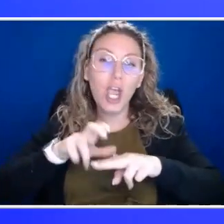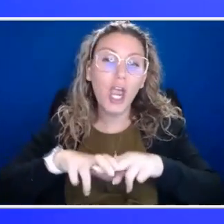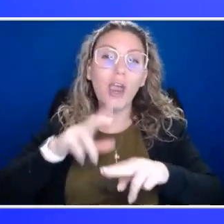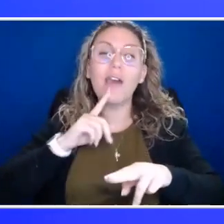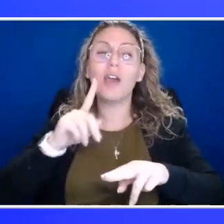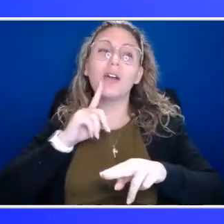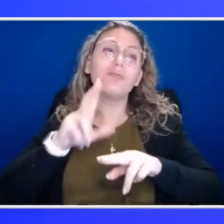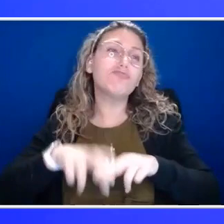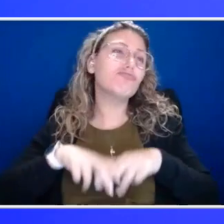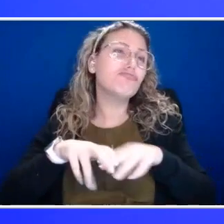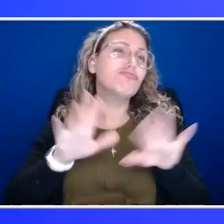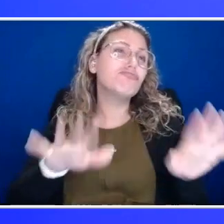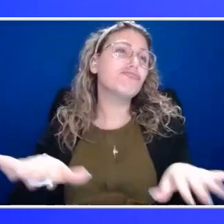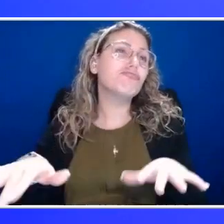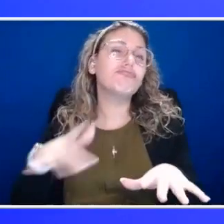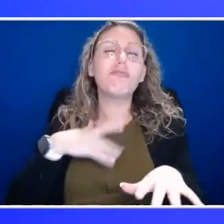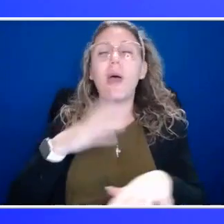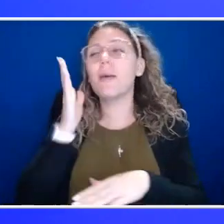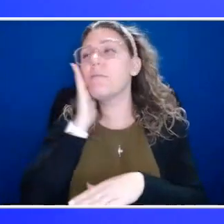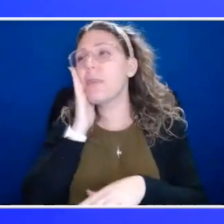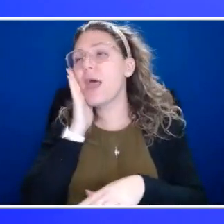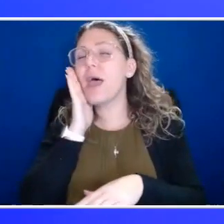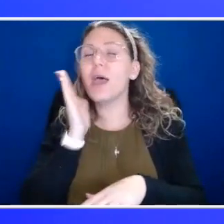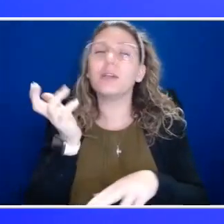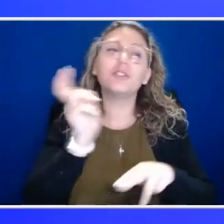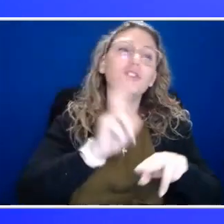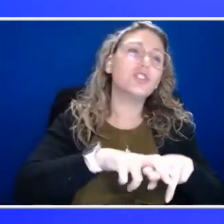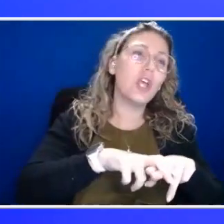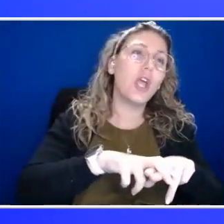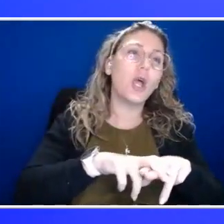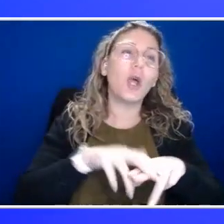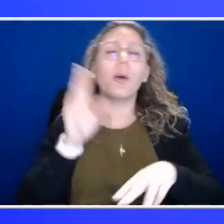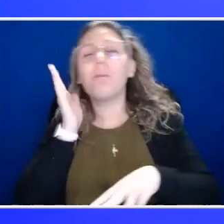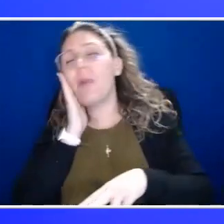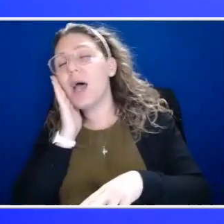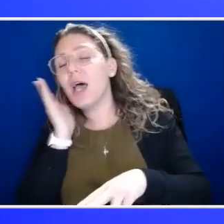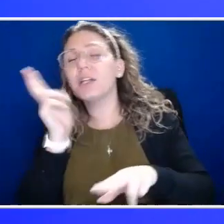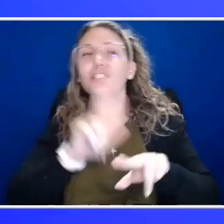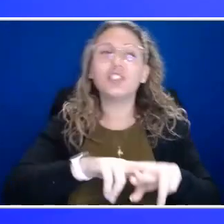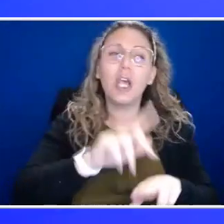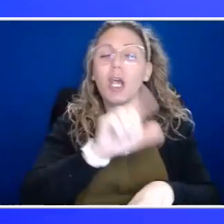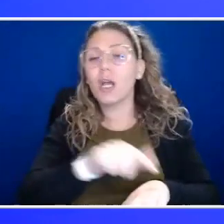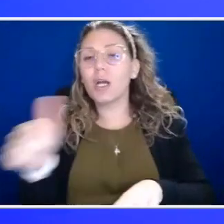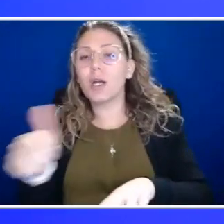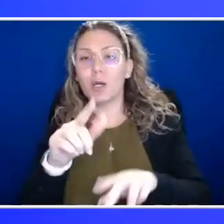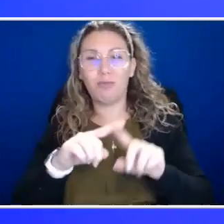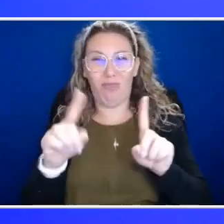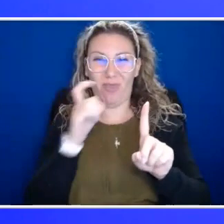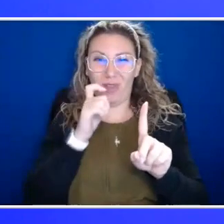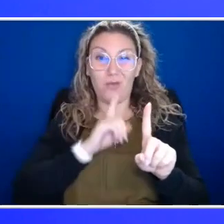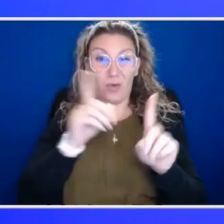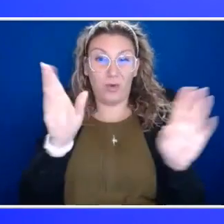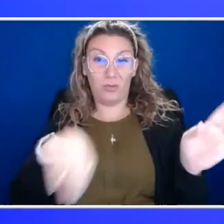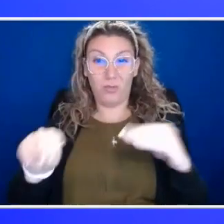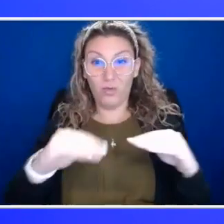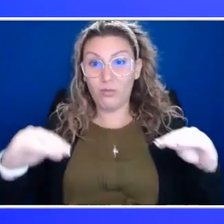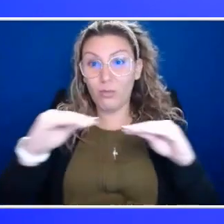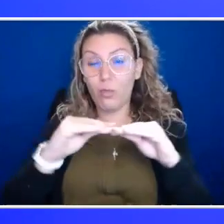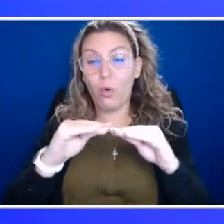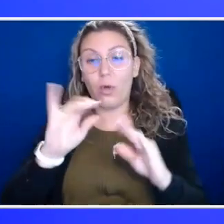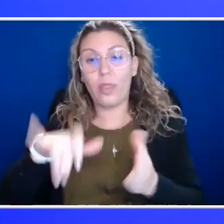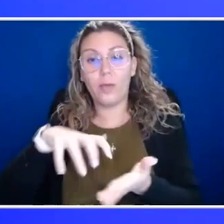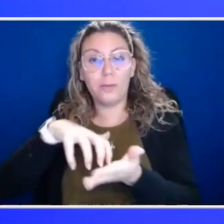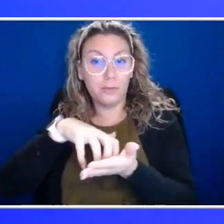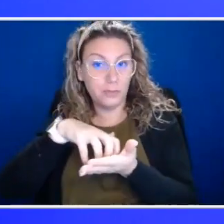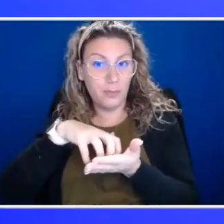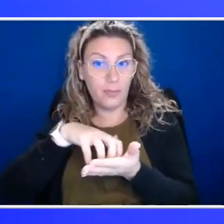from my bed to my chair to my couch to my bed to my chair to my couch, and I don't get out and move. And that weakness, we're all at higher risk